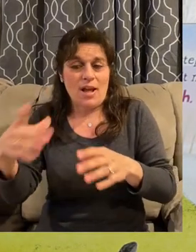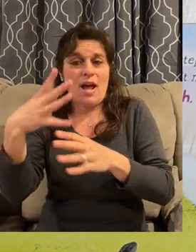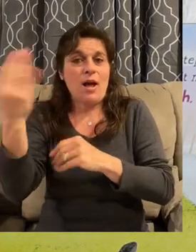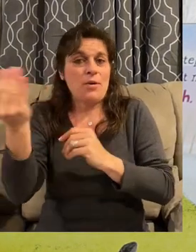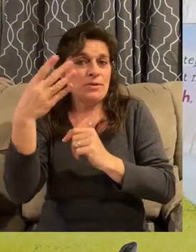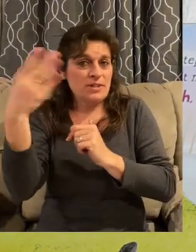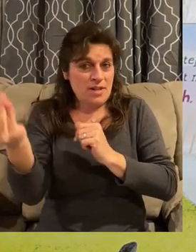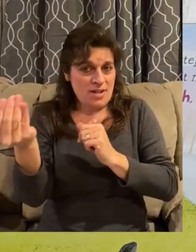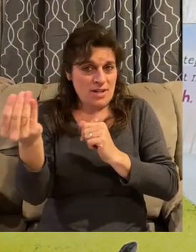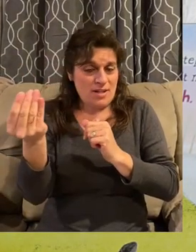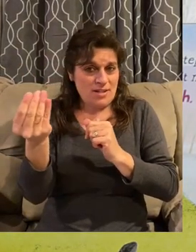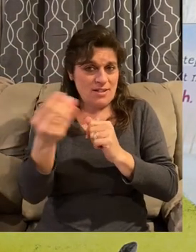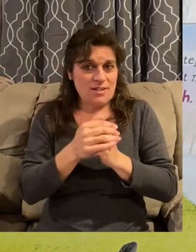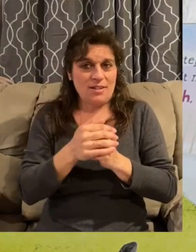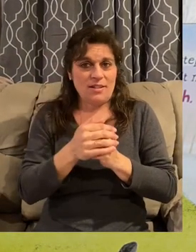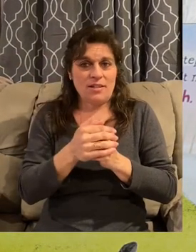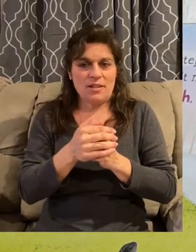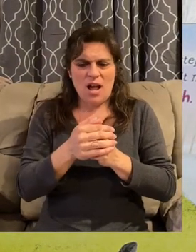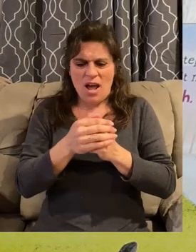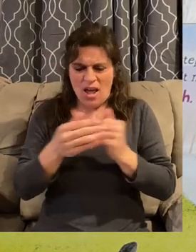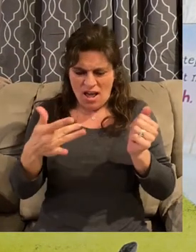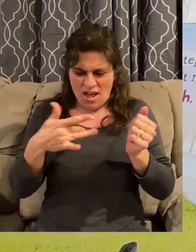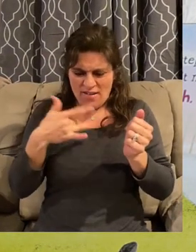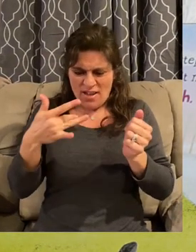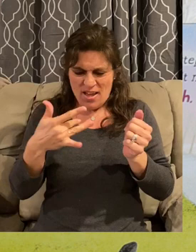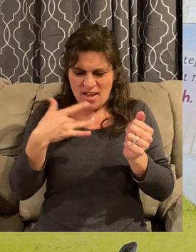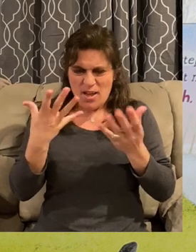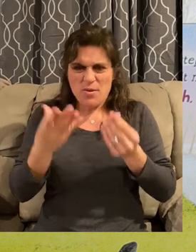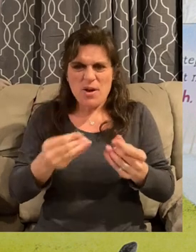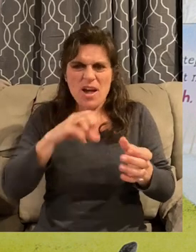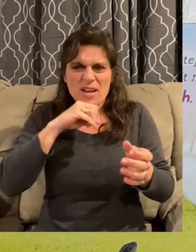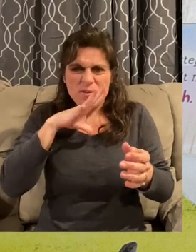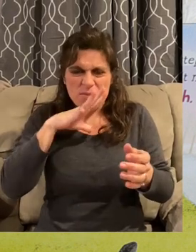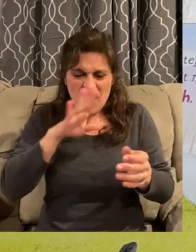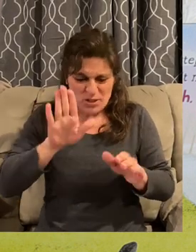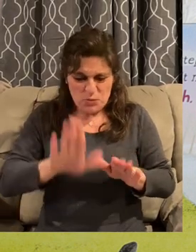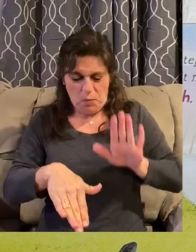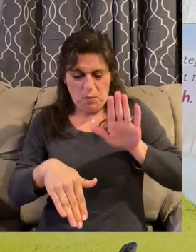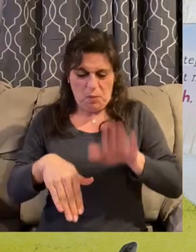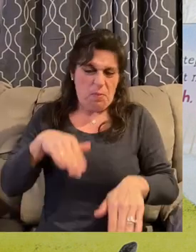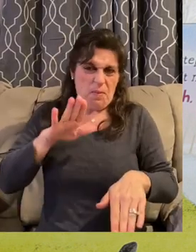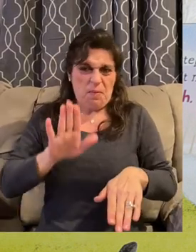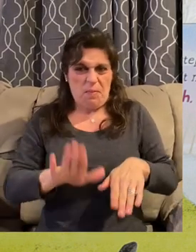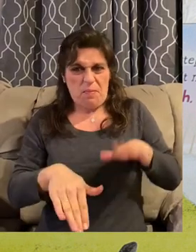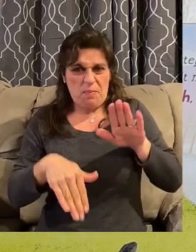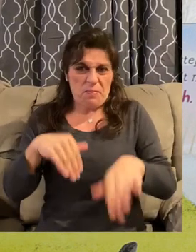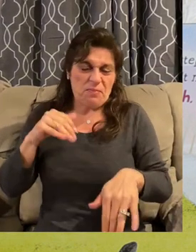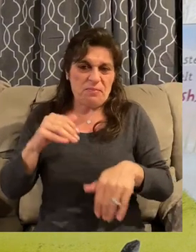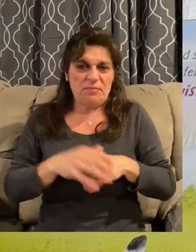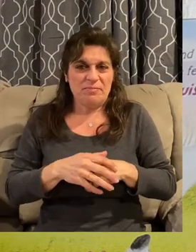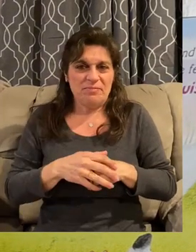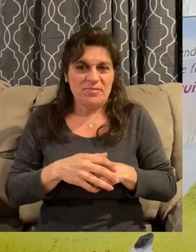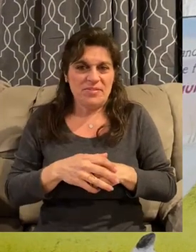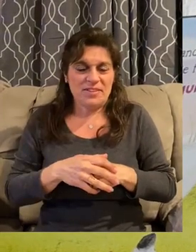and stepped outside. He felt mud under his feet. Squish, squish,